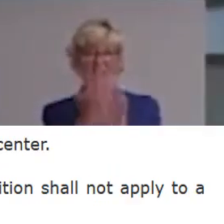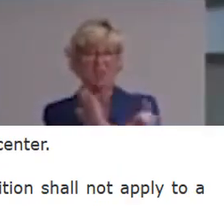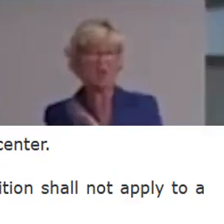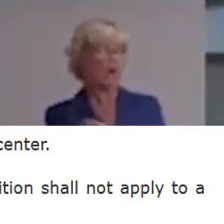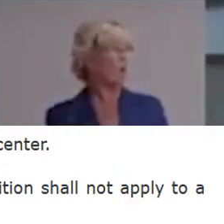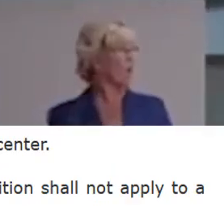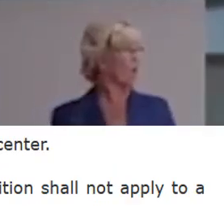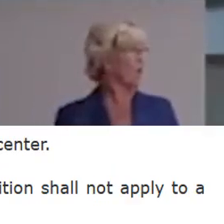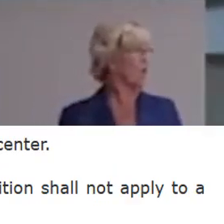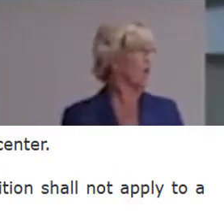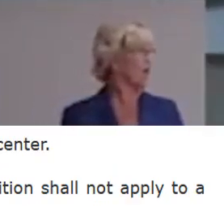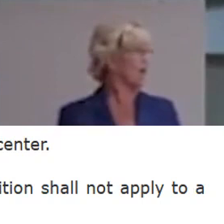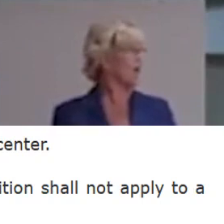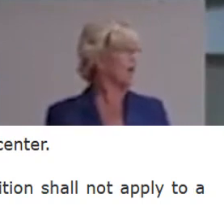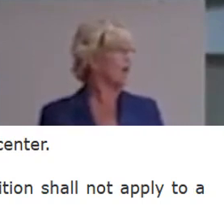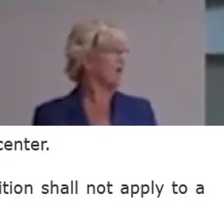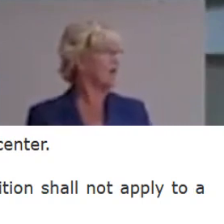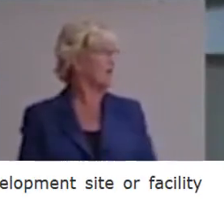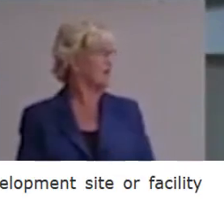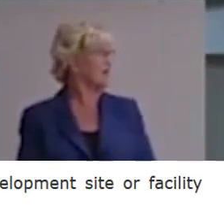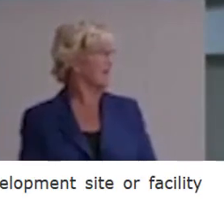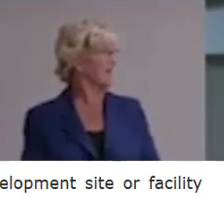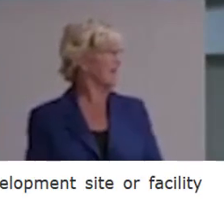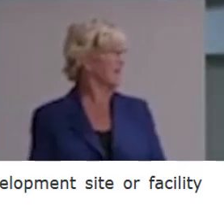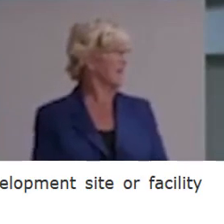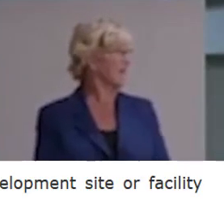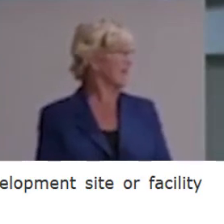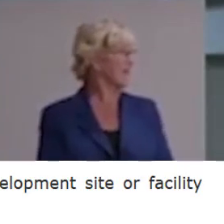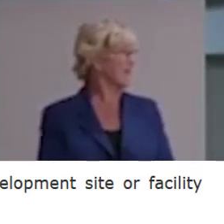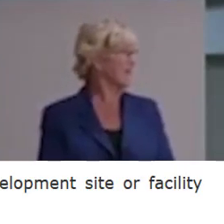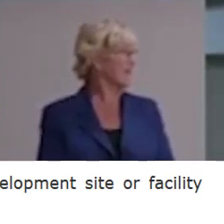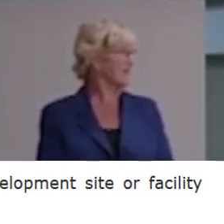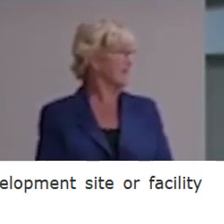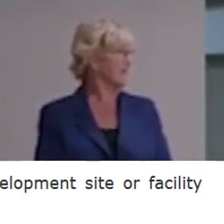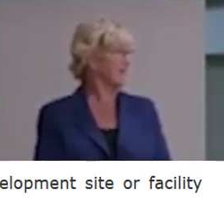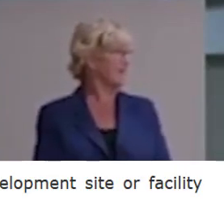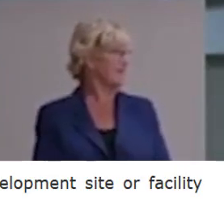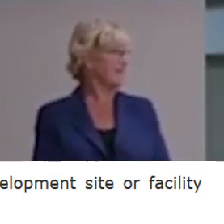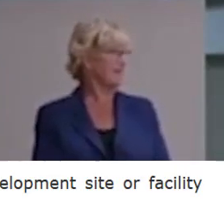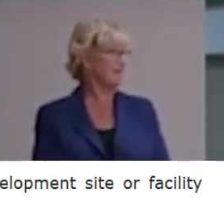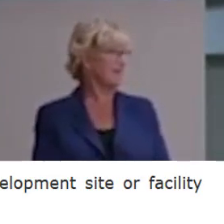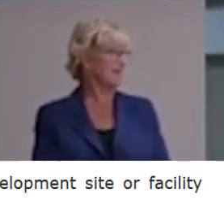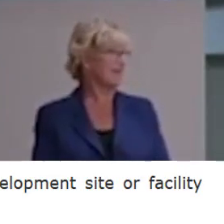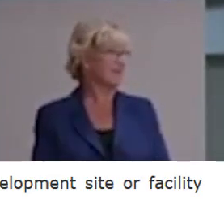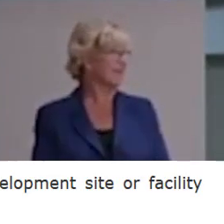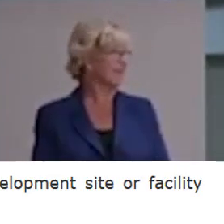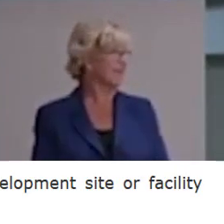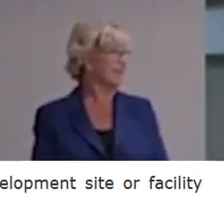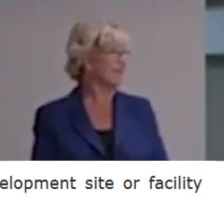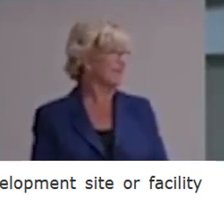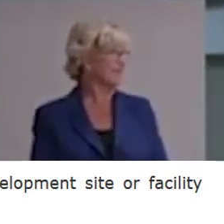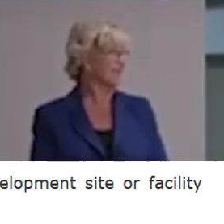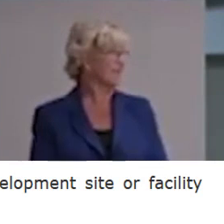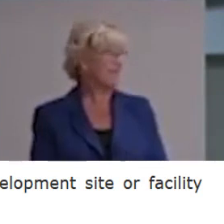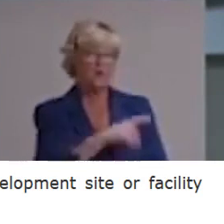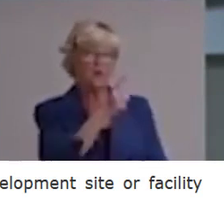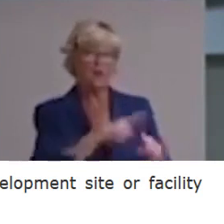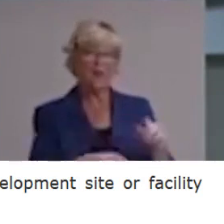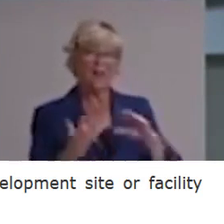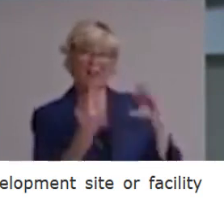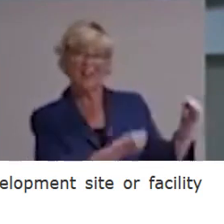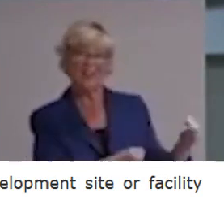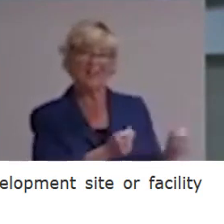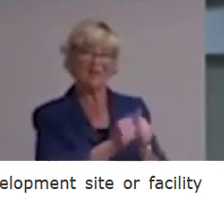stadiums, libraries, airports, amusement parks, zoos, museums, buildings regulated by Nuclear Regulatory Commission, places of